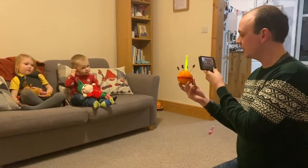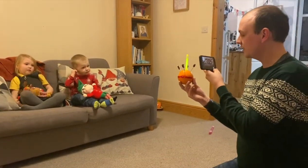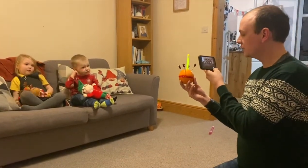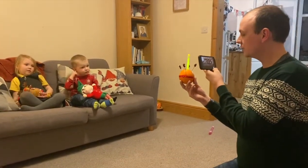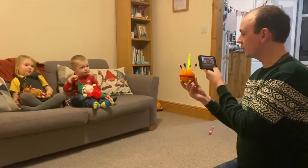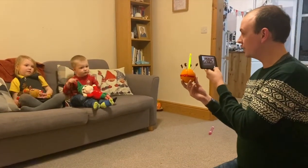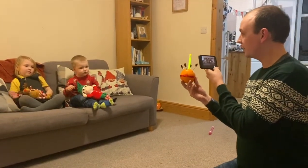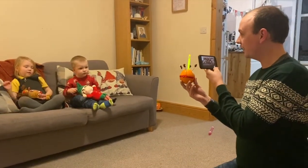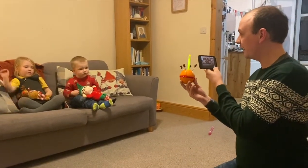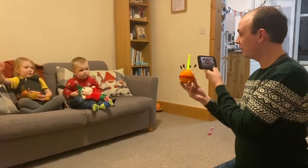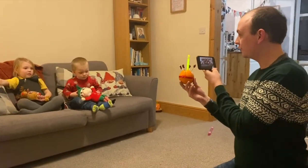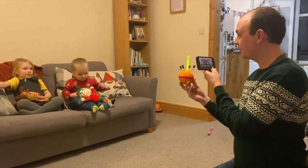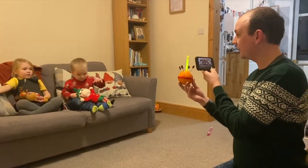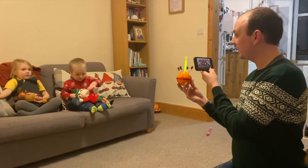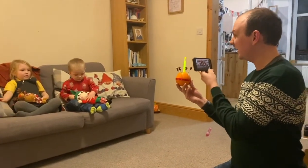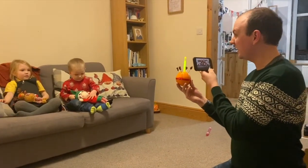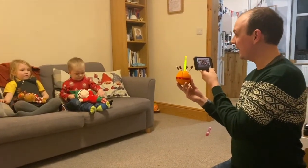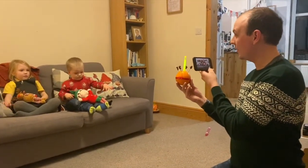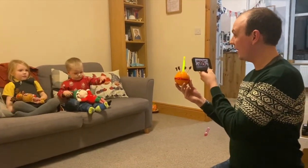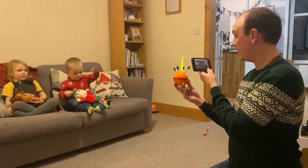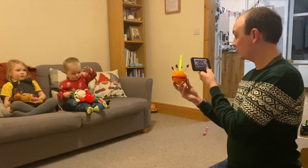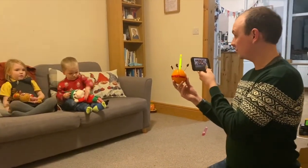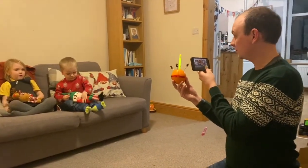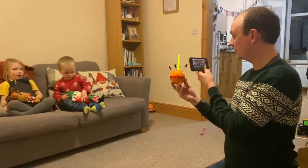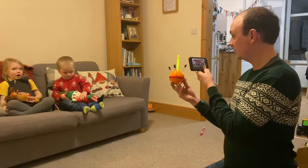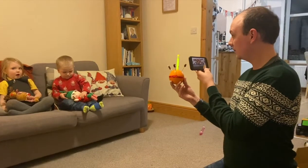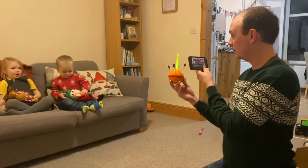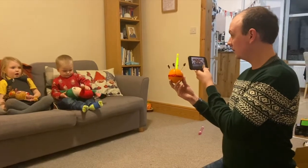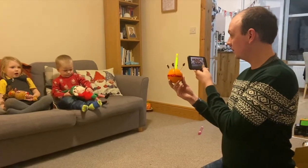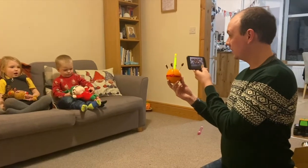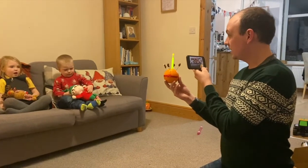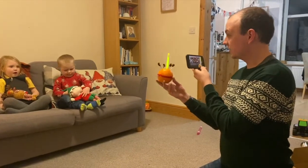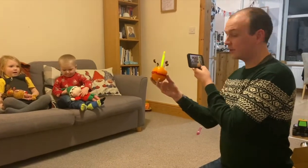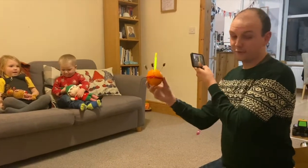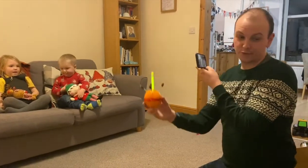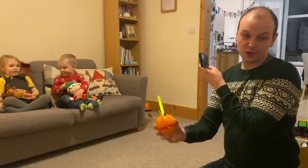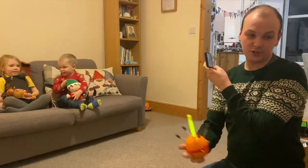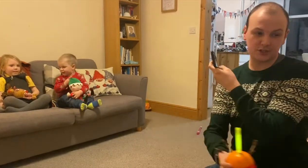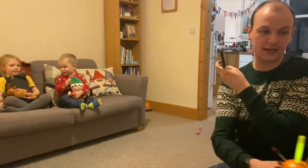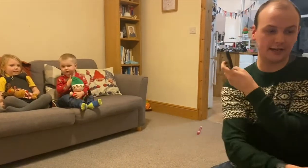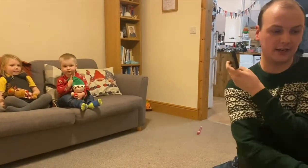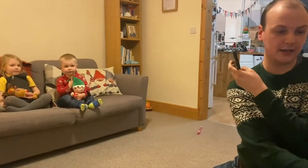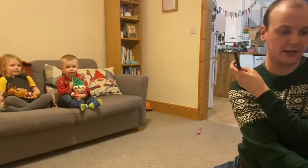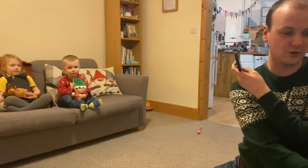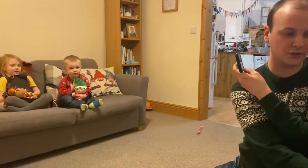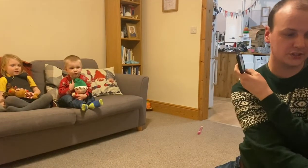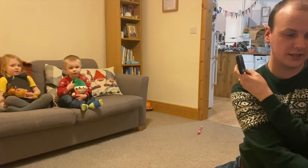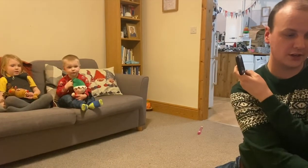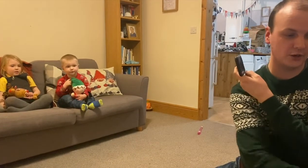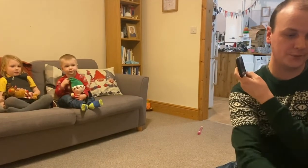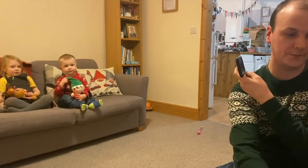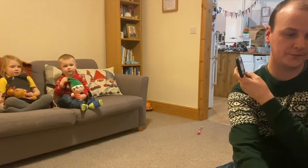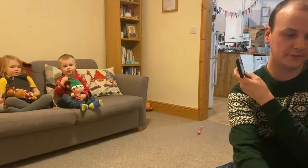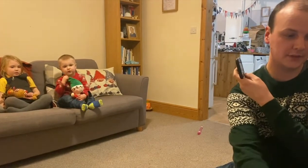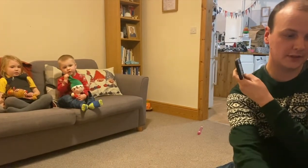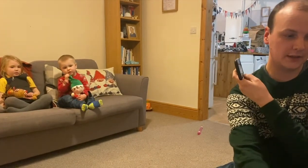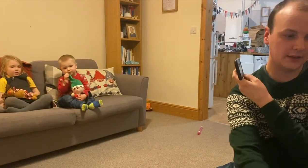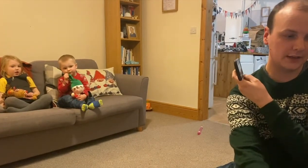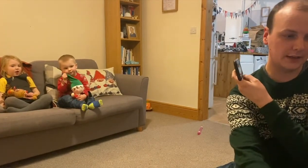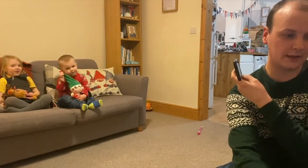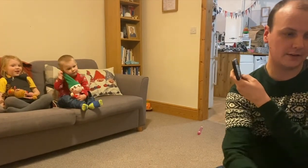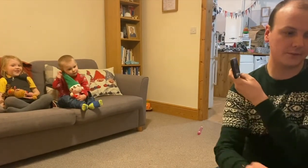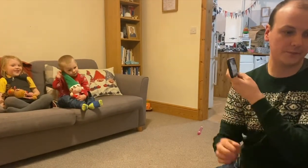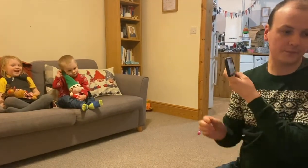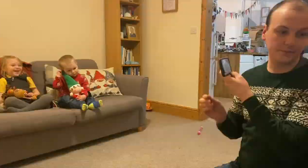of something in our house. So the first thing in our Christingle...